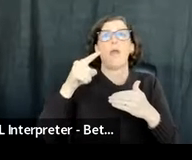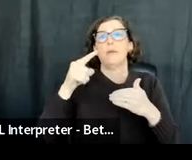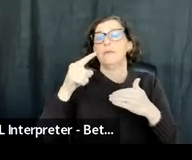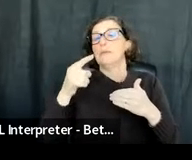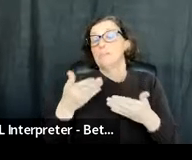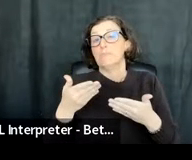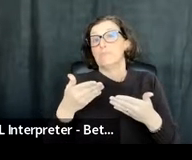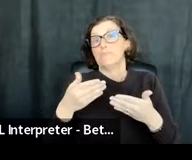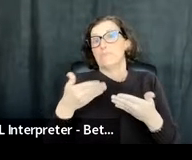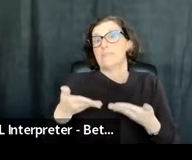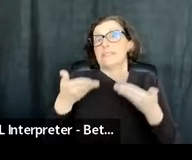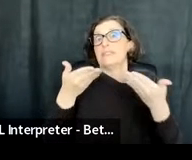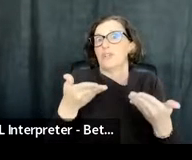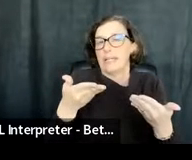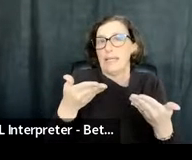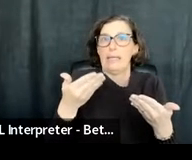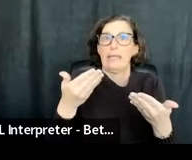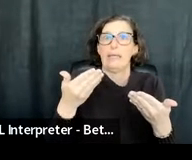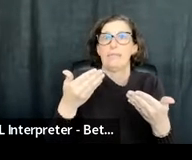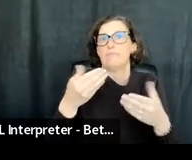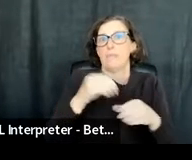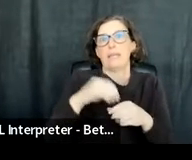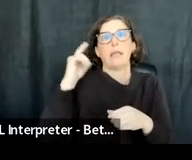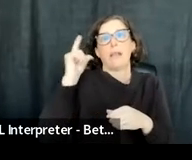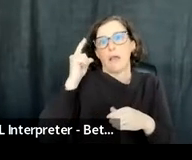done in a timely, logical process.